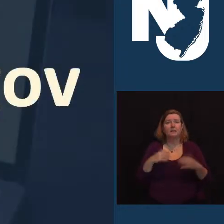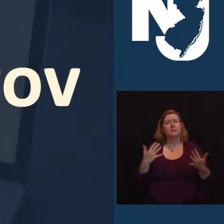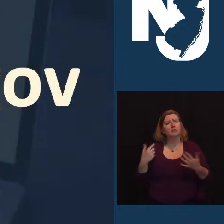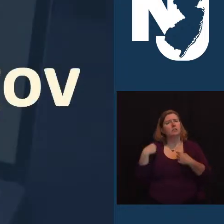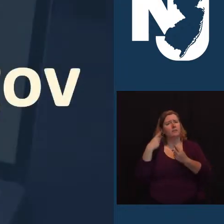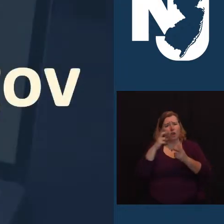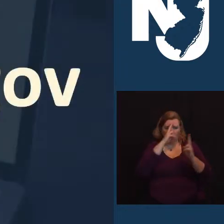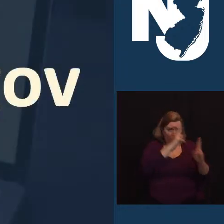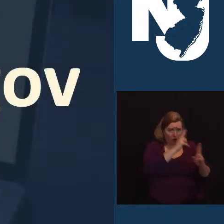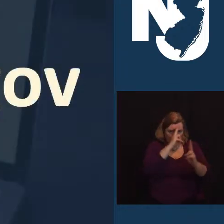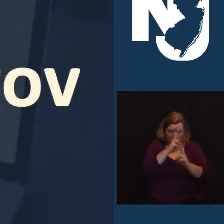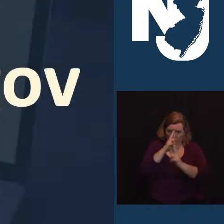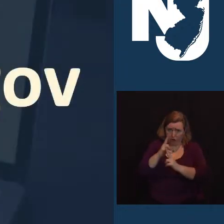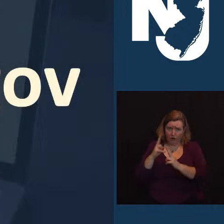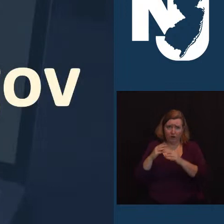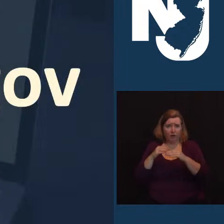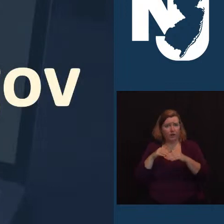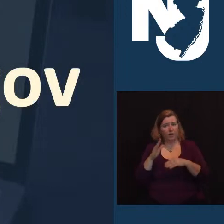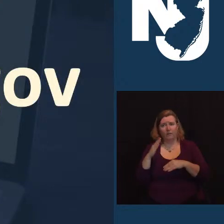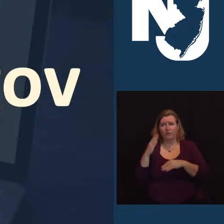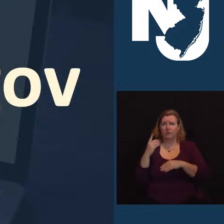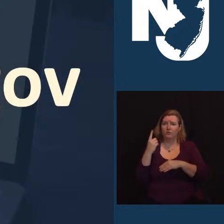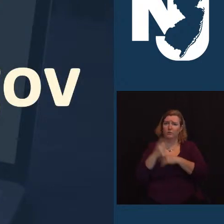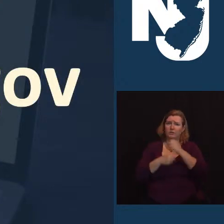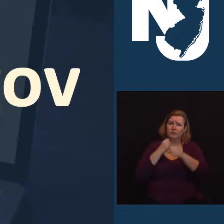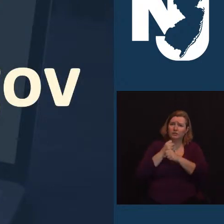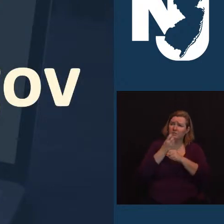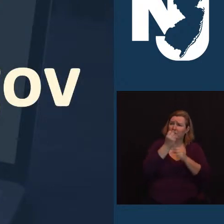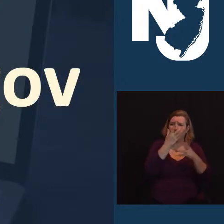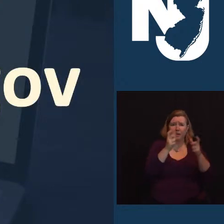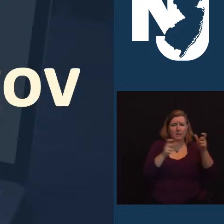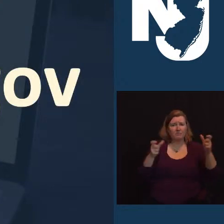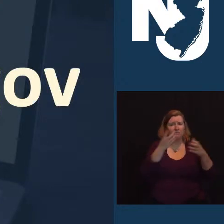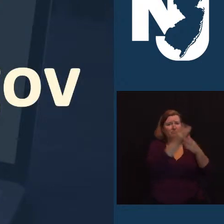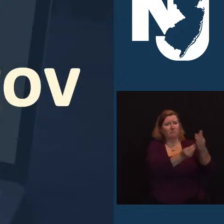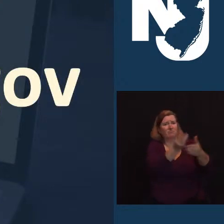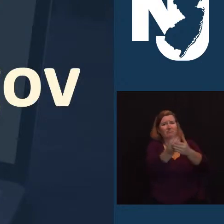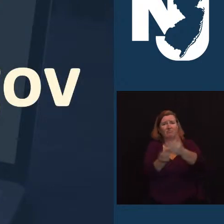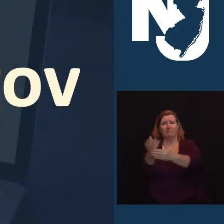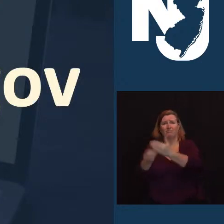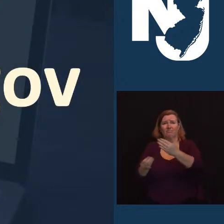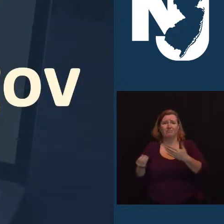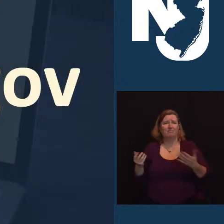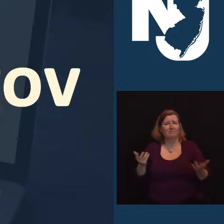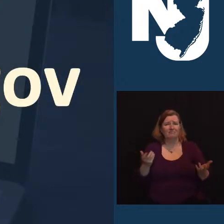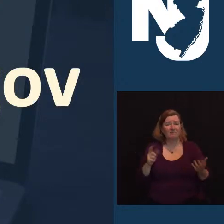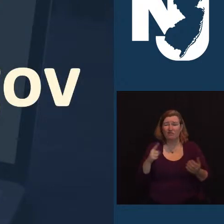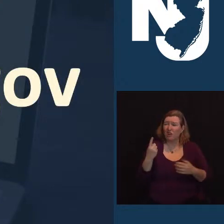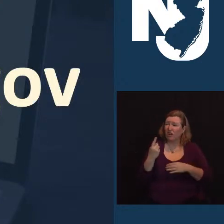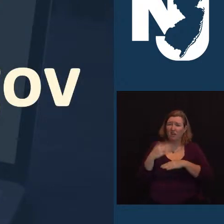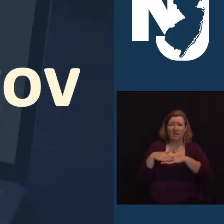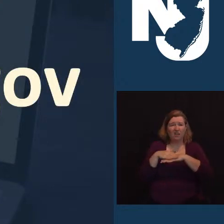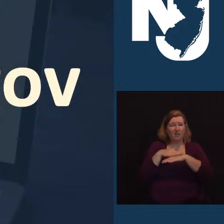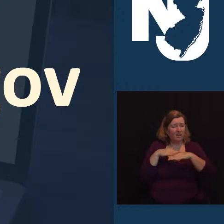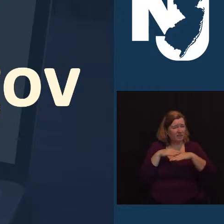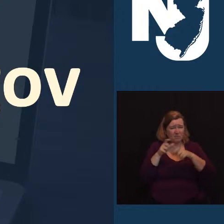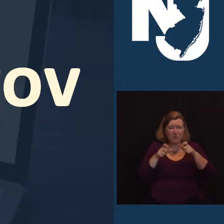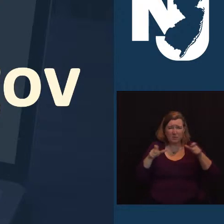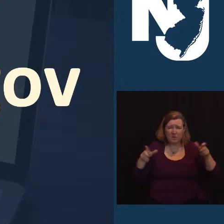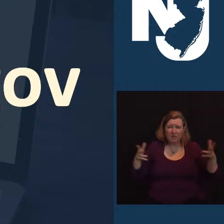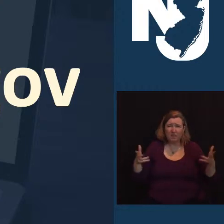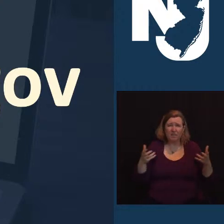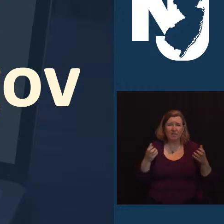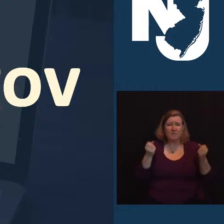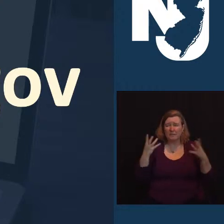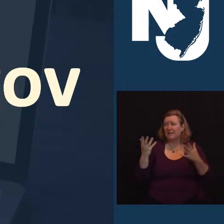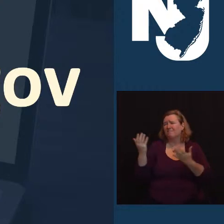for more than a year now. They are just a sampling from among the nearly 26,000 we have lost, but each story deserves to be